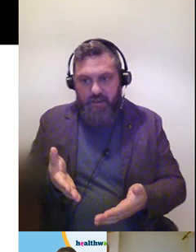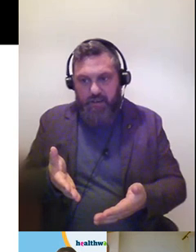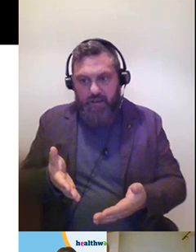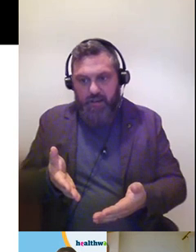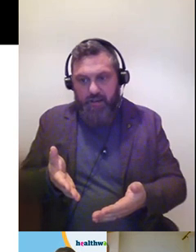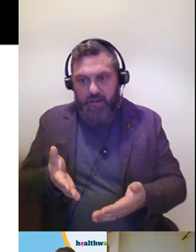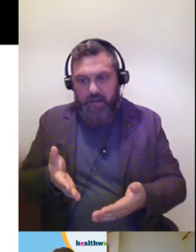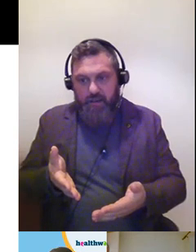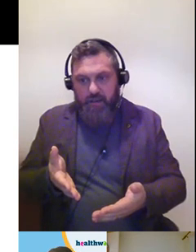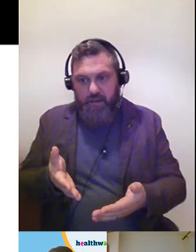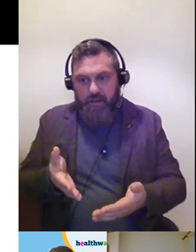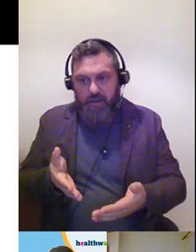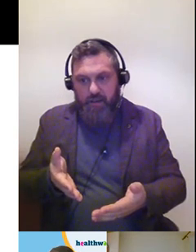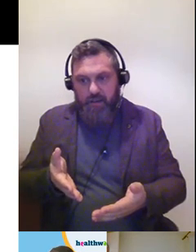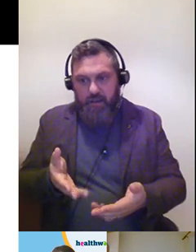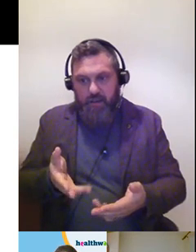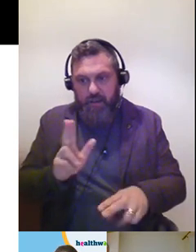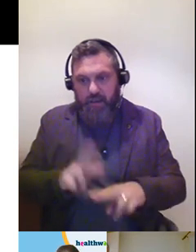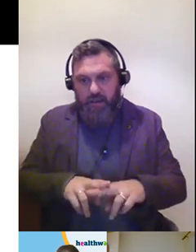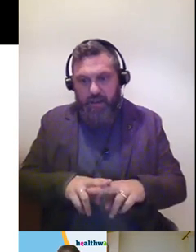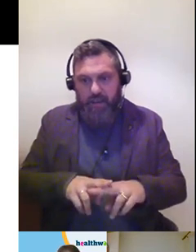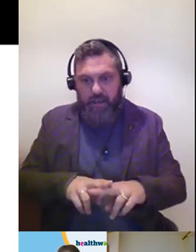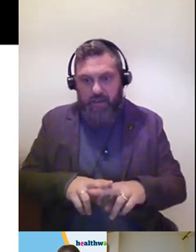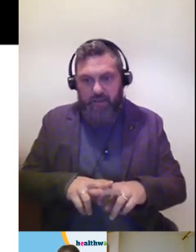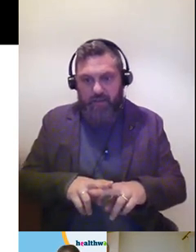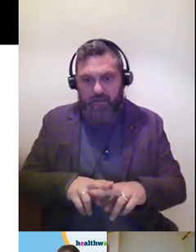One is that if you get,